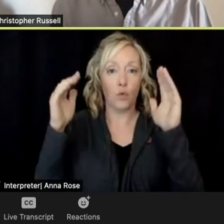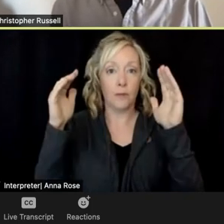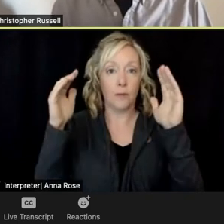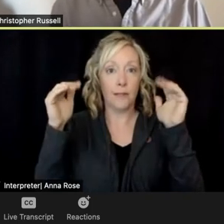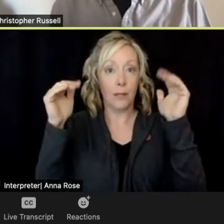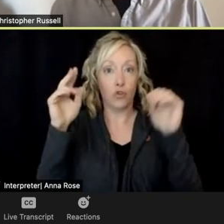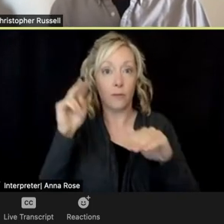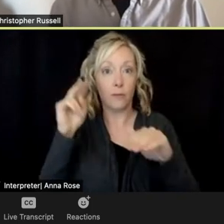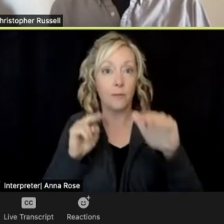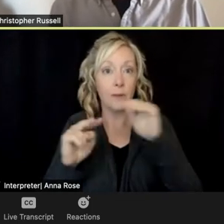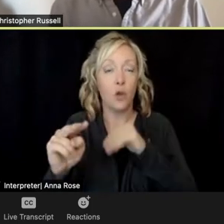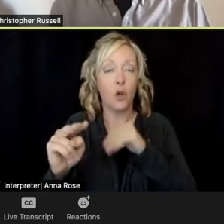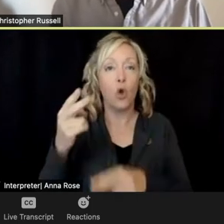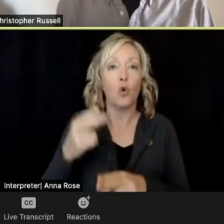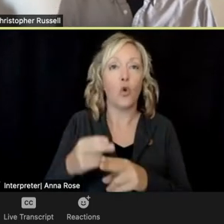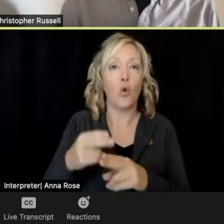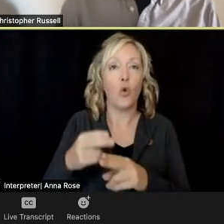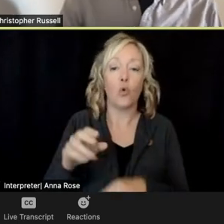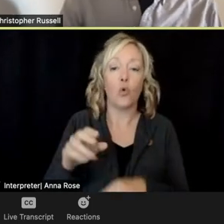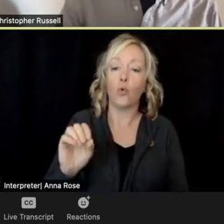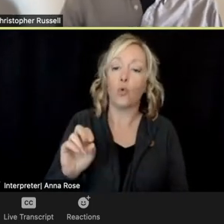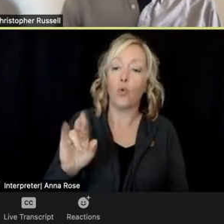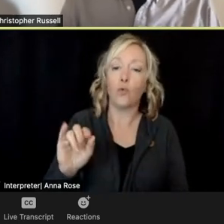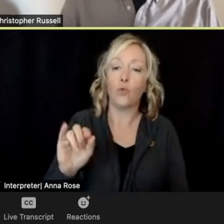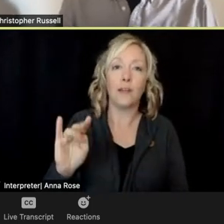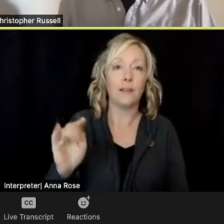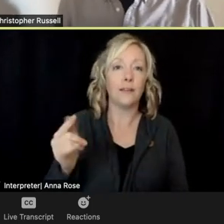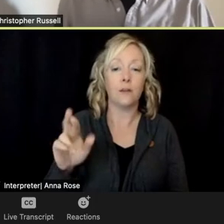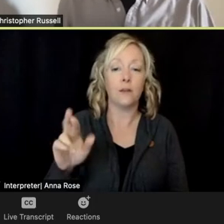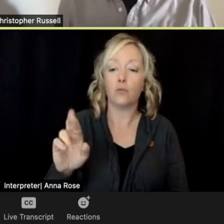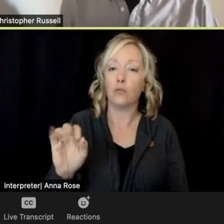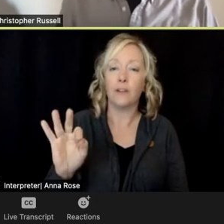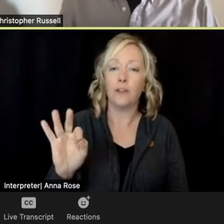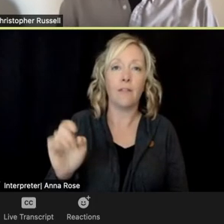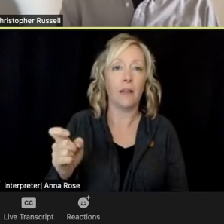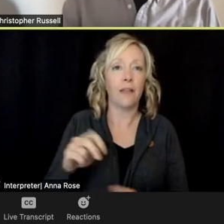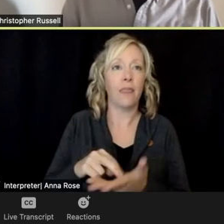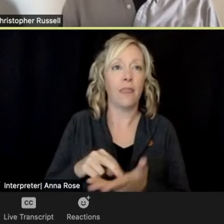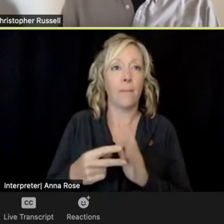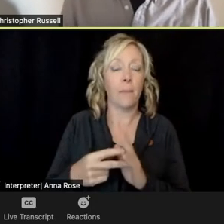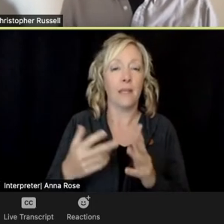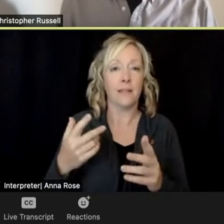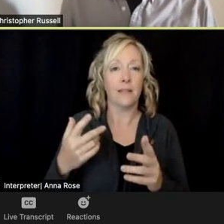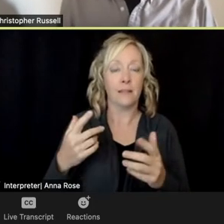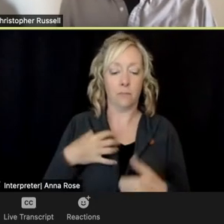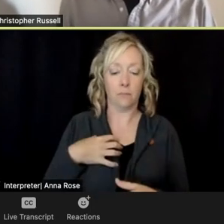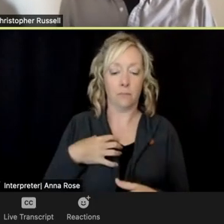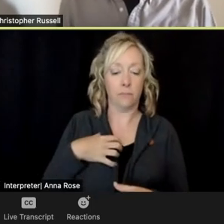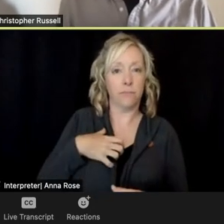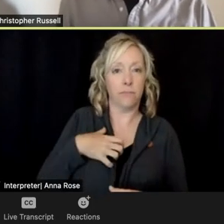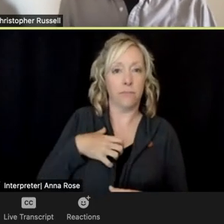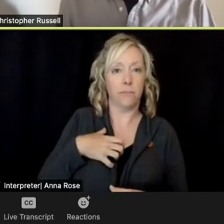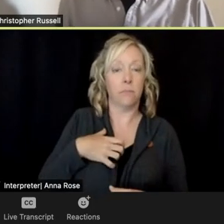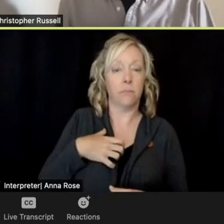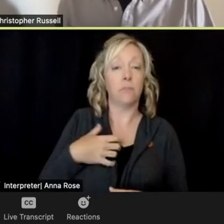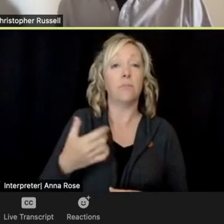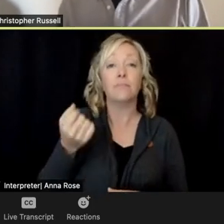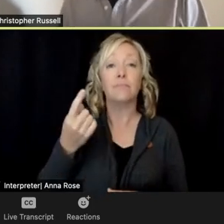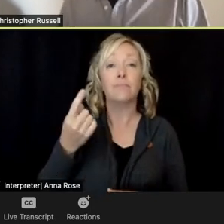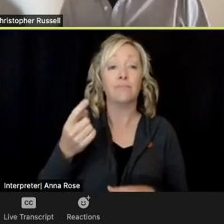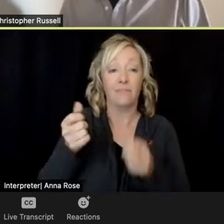a reflexive alerting to significant things. It's a shift in state, and it looks different from student to student. It is not